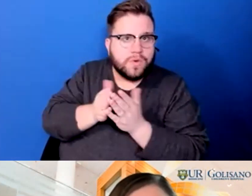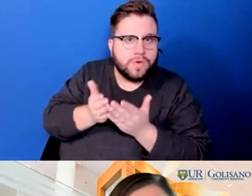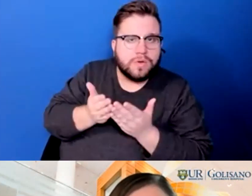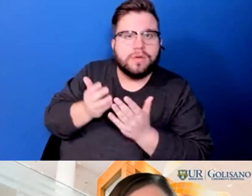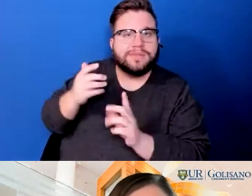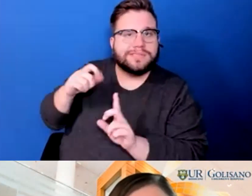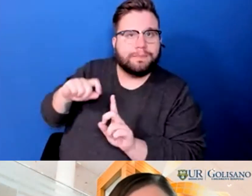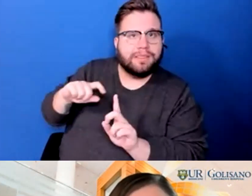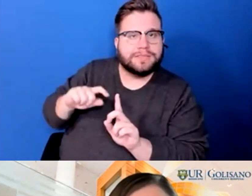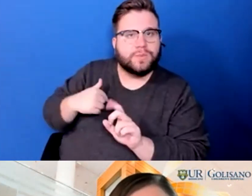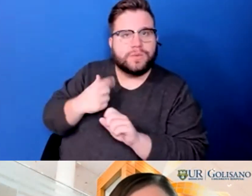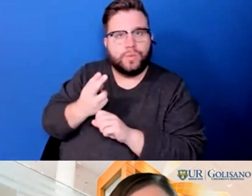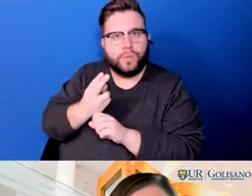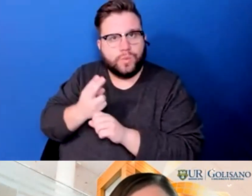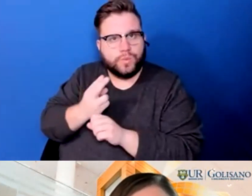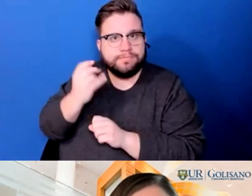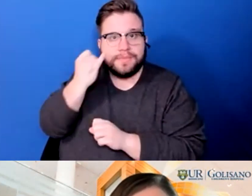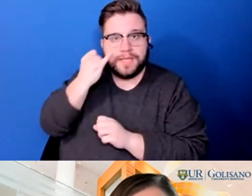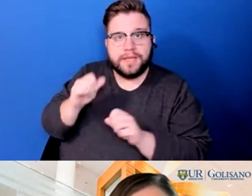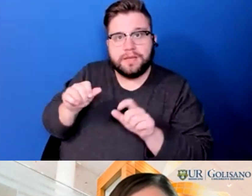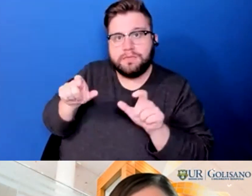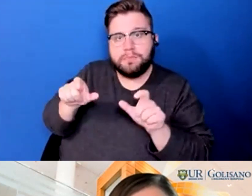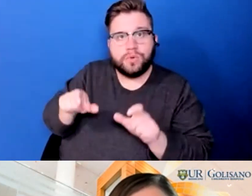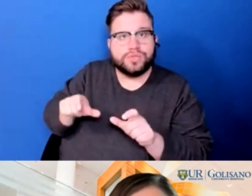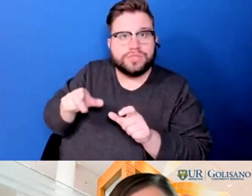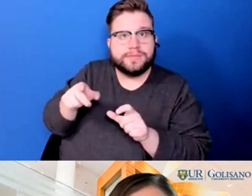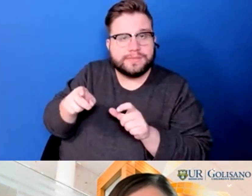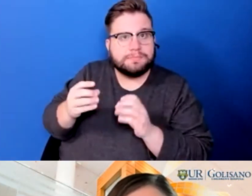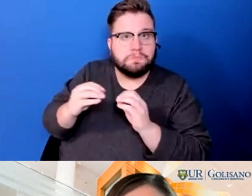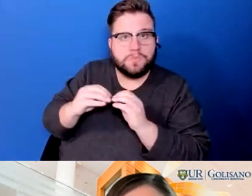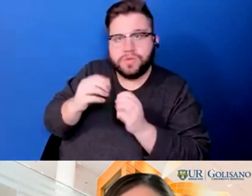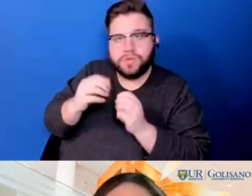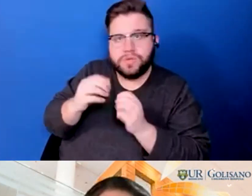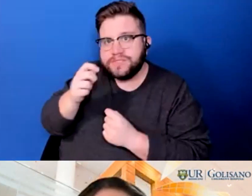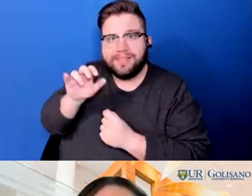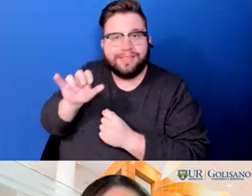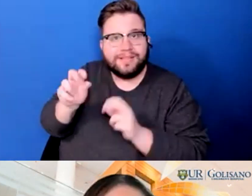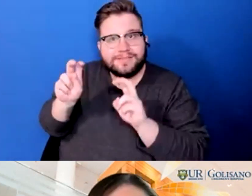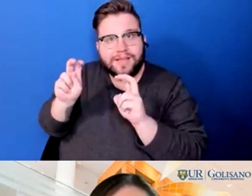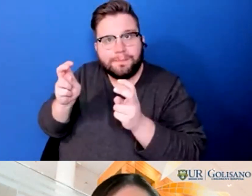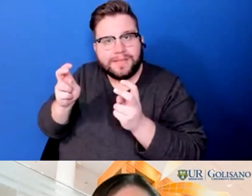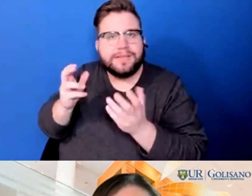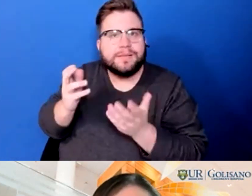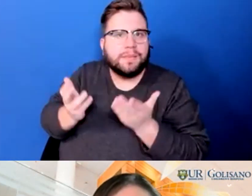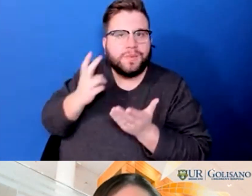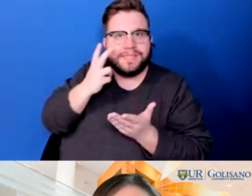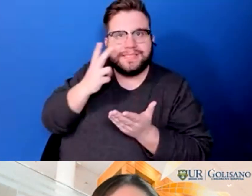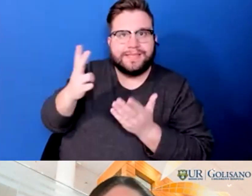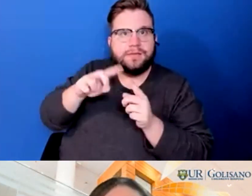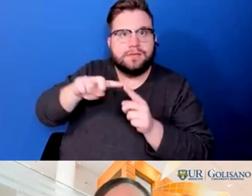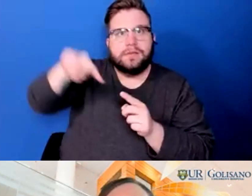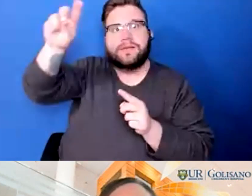that's involved. If a person who's involved as a subject in the study is more interested in that topic, we might see very different results. So trying to take that kind